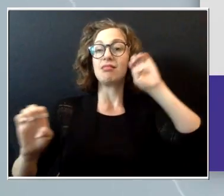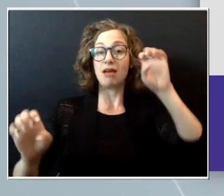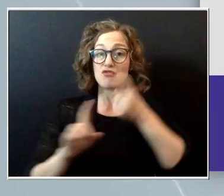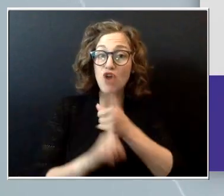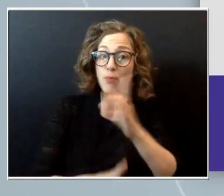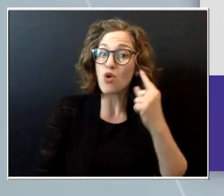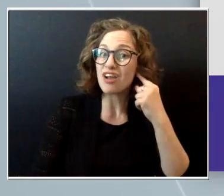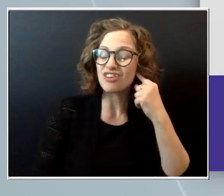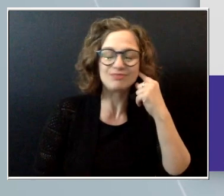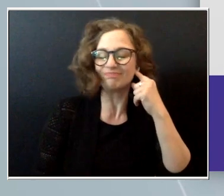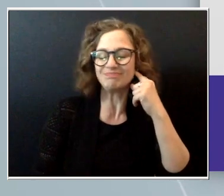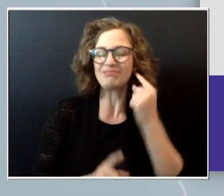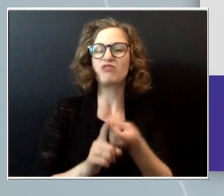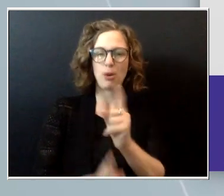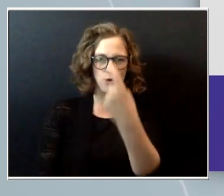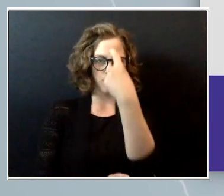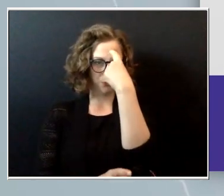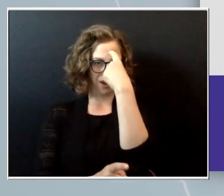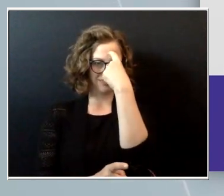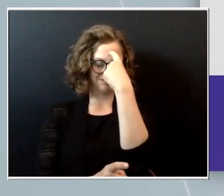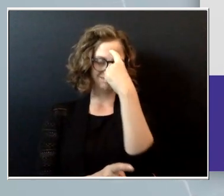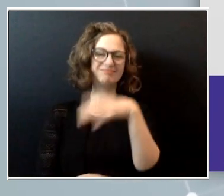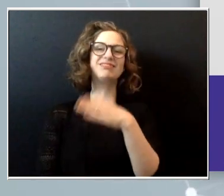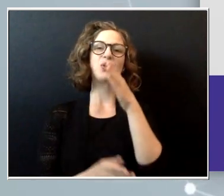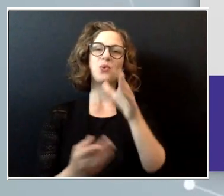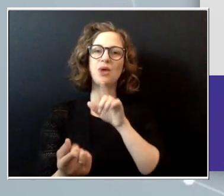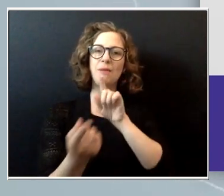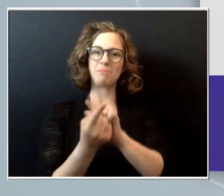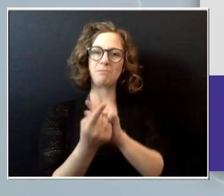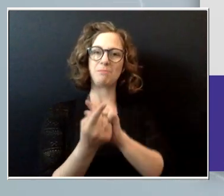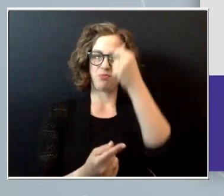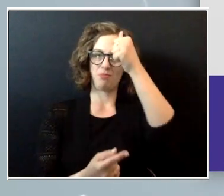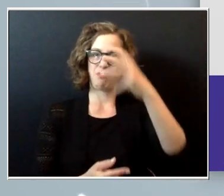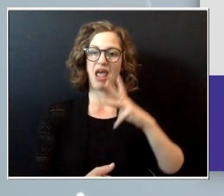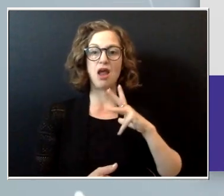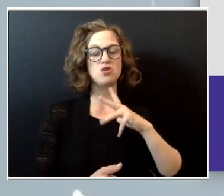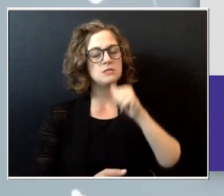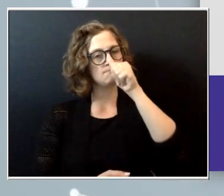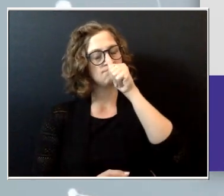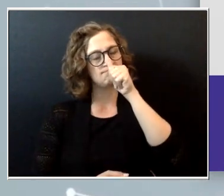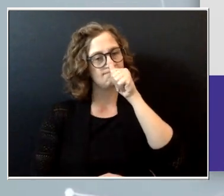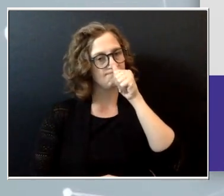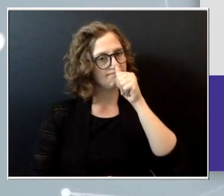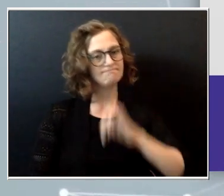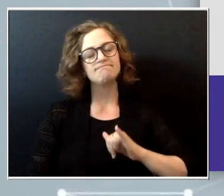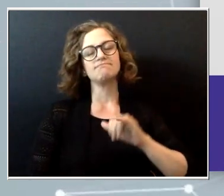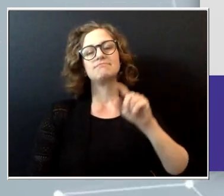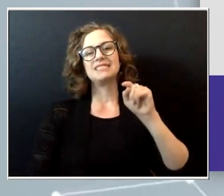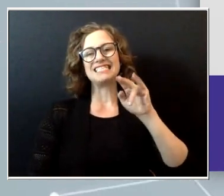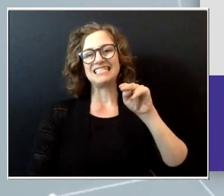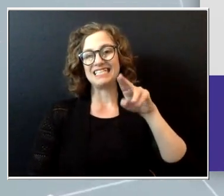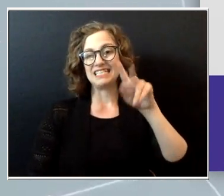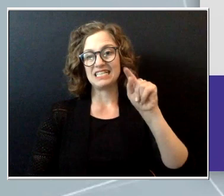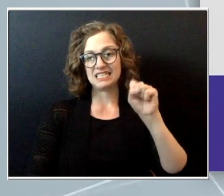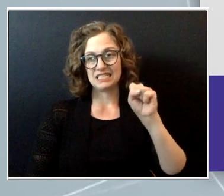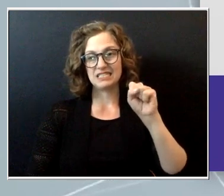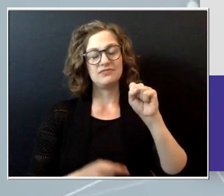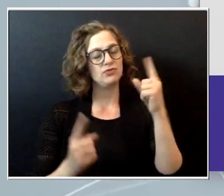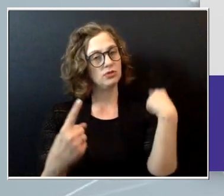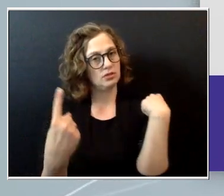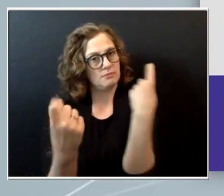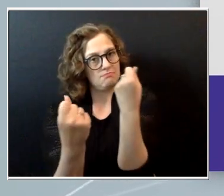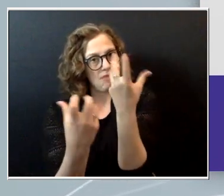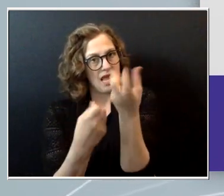man who has lived with the condition for years, but he is hopeful about a new kind of treatment that tickles